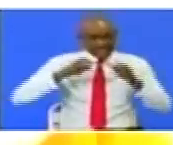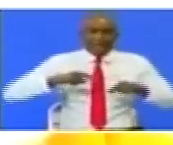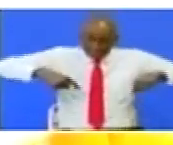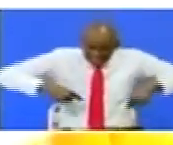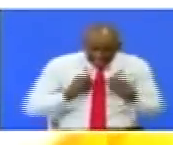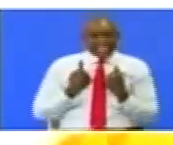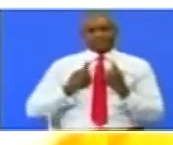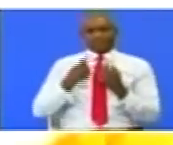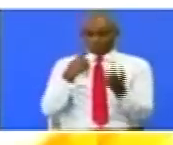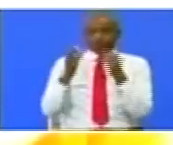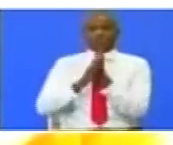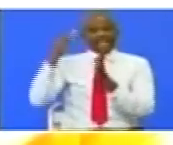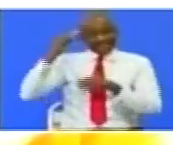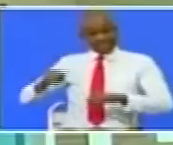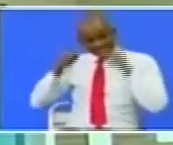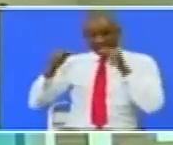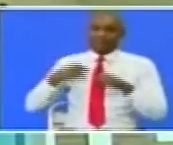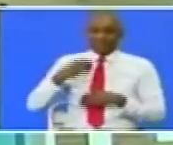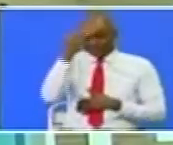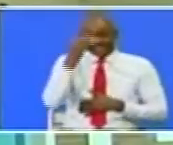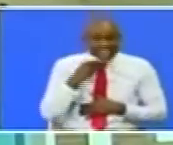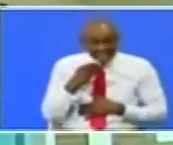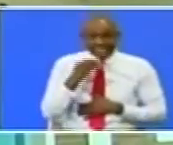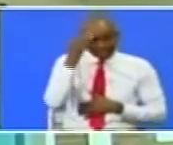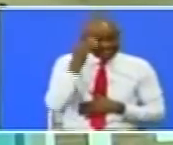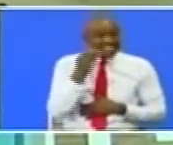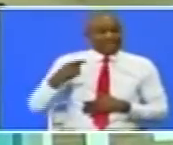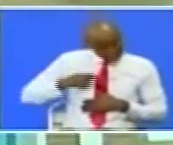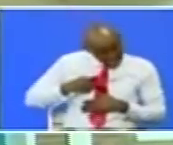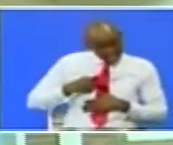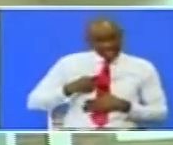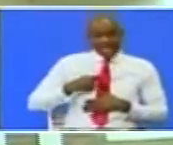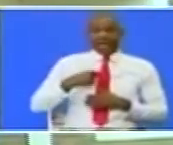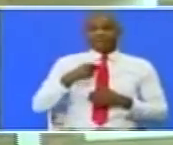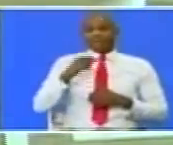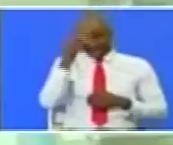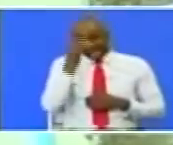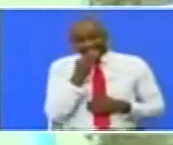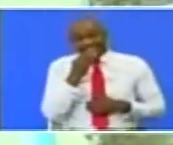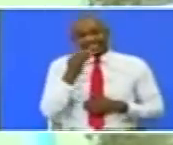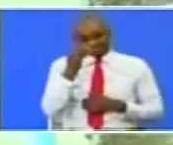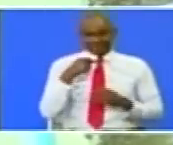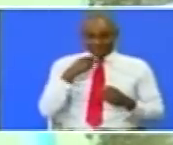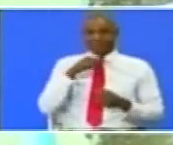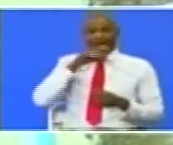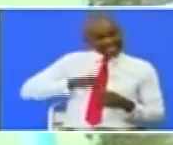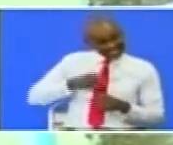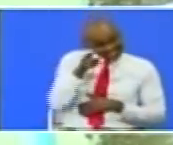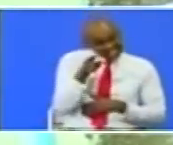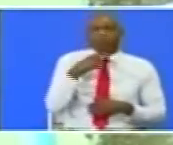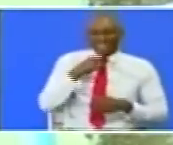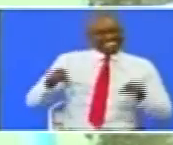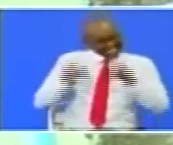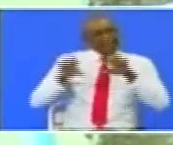personally called the head teacher, posing as a parent in need of the same class Elijah would have joined. The response from the head